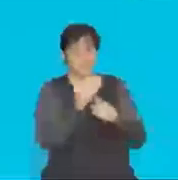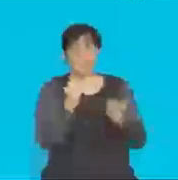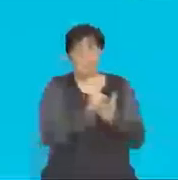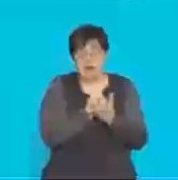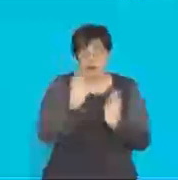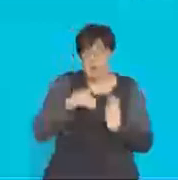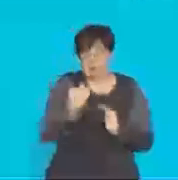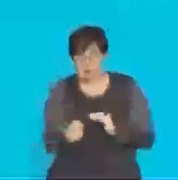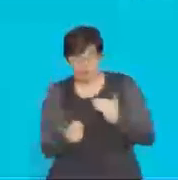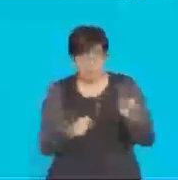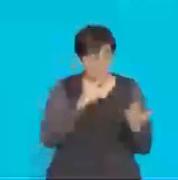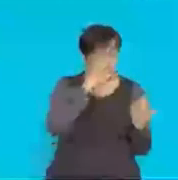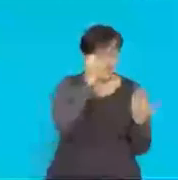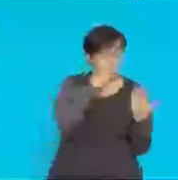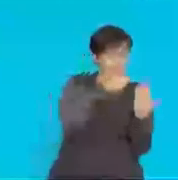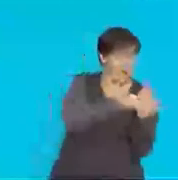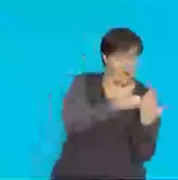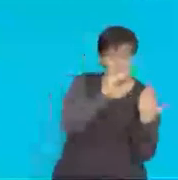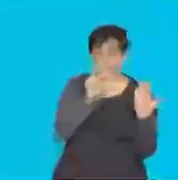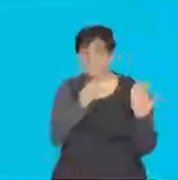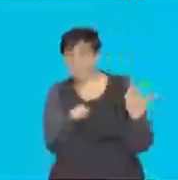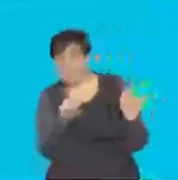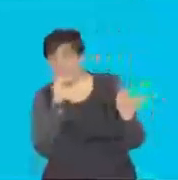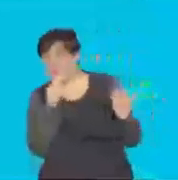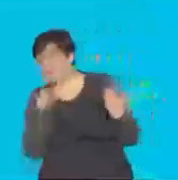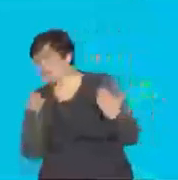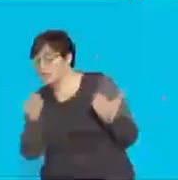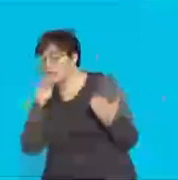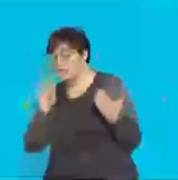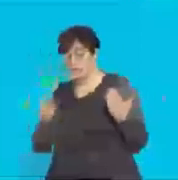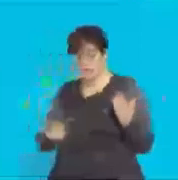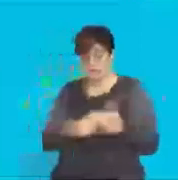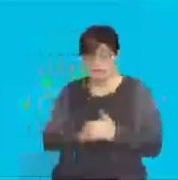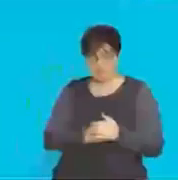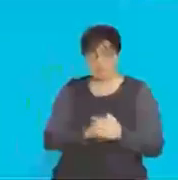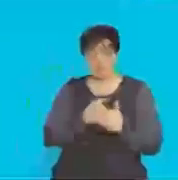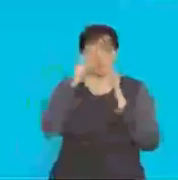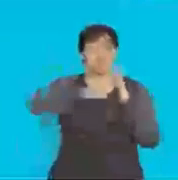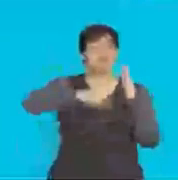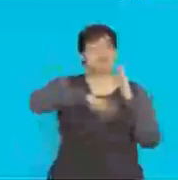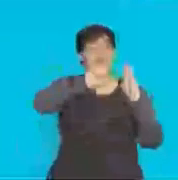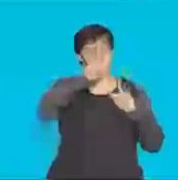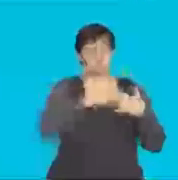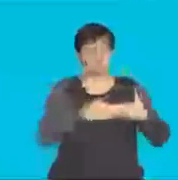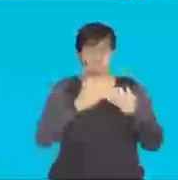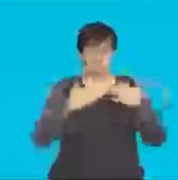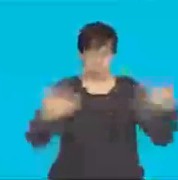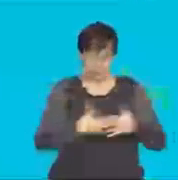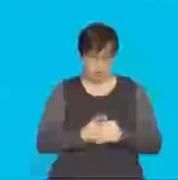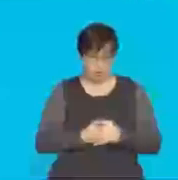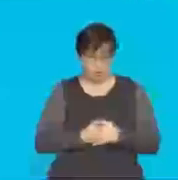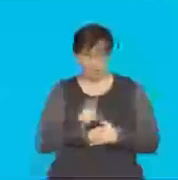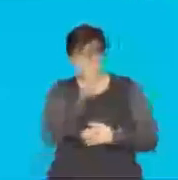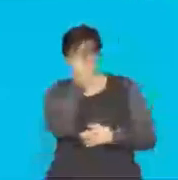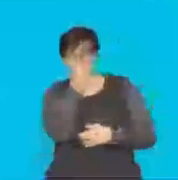to unpack the question and make sure that we interpret the question. This is often about reading the question carefully and